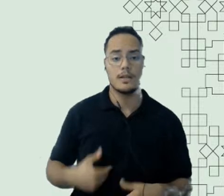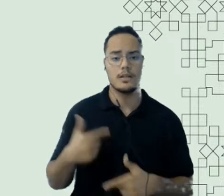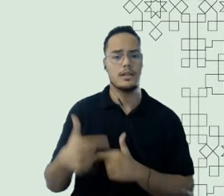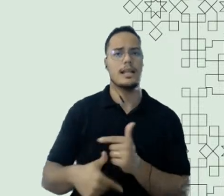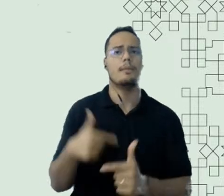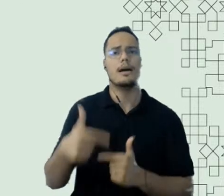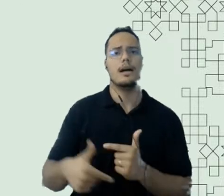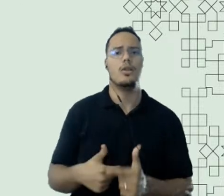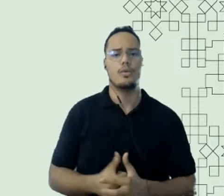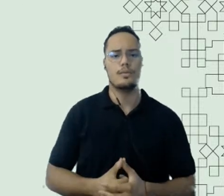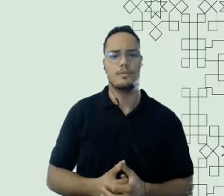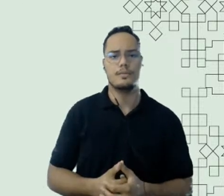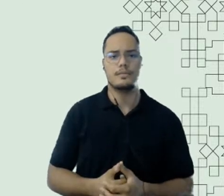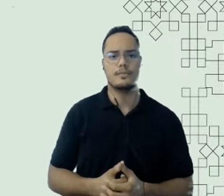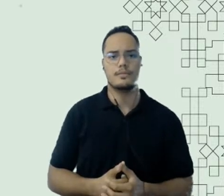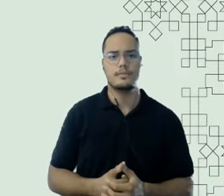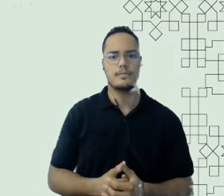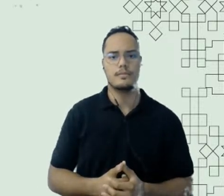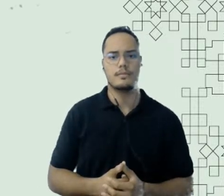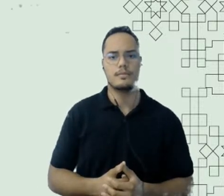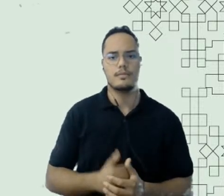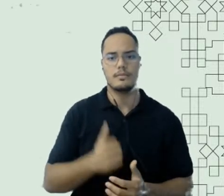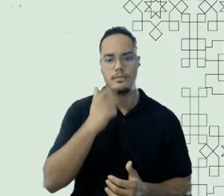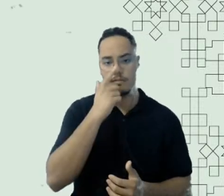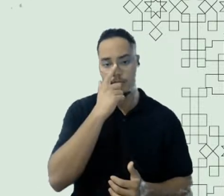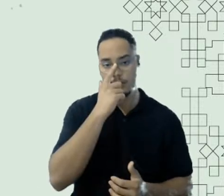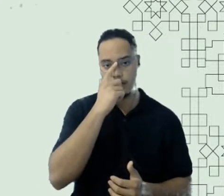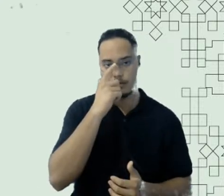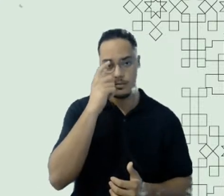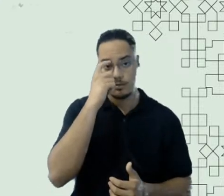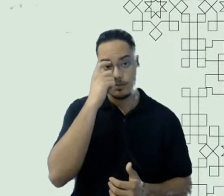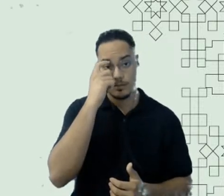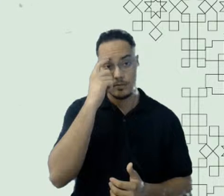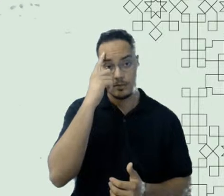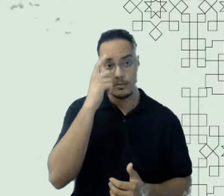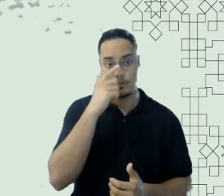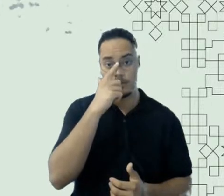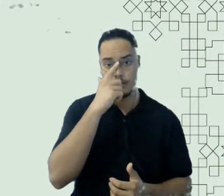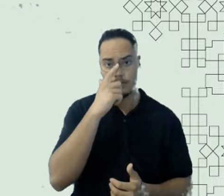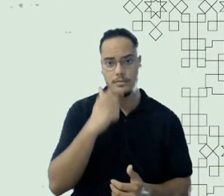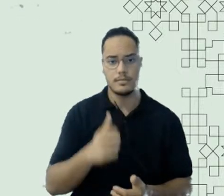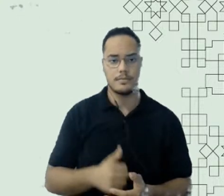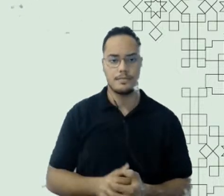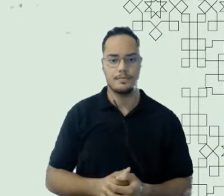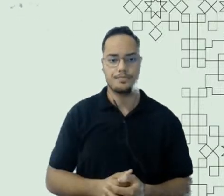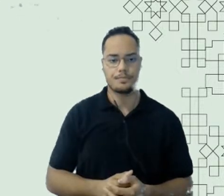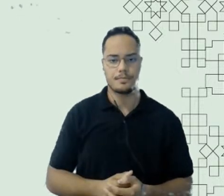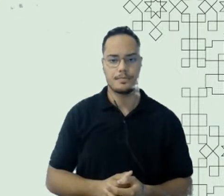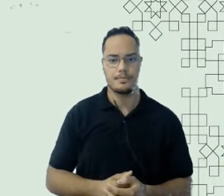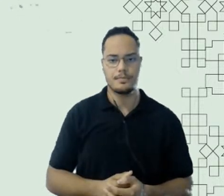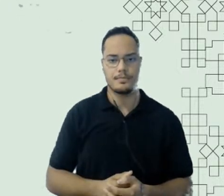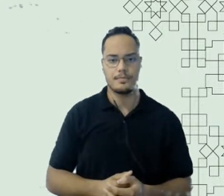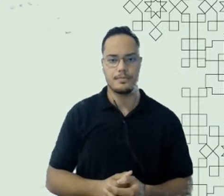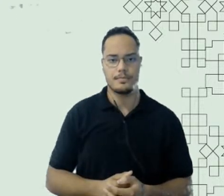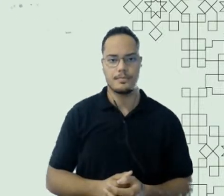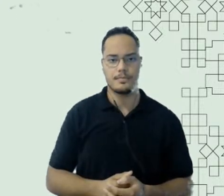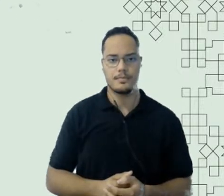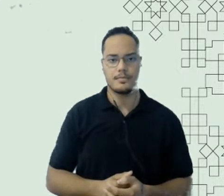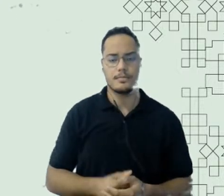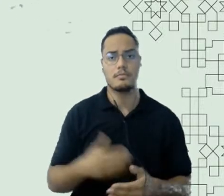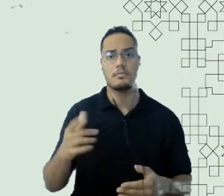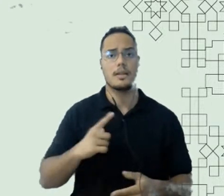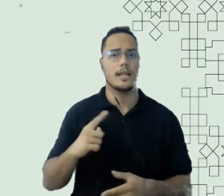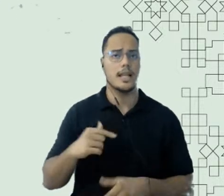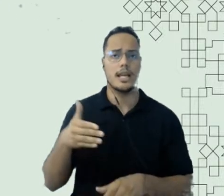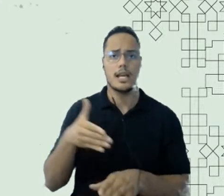fact that it gives access to a large amount of work to the public. It is uploaded by its users, so it's not